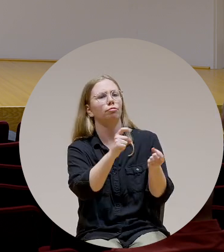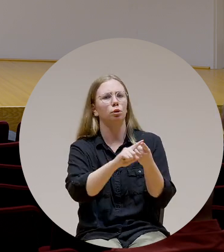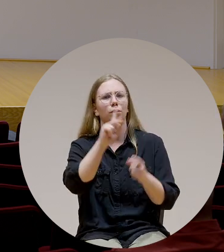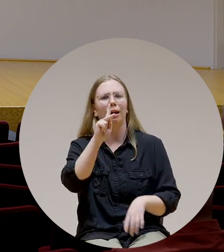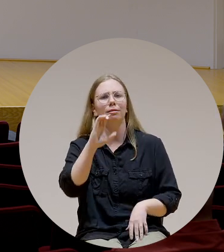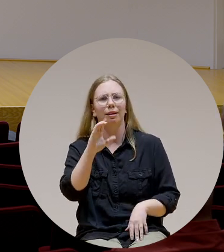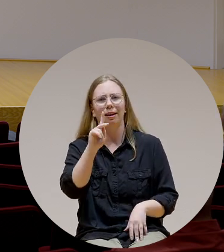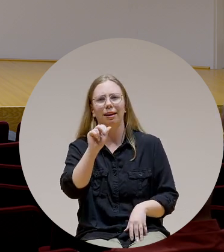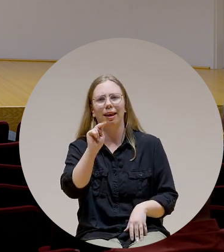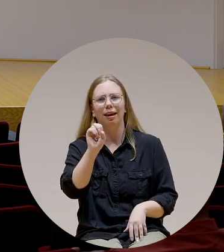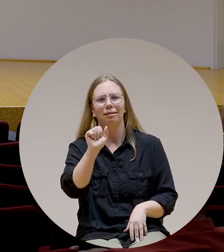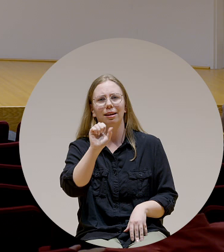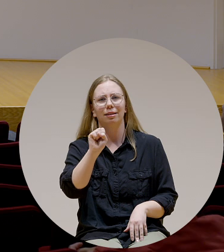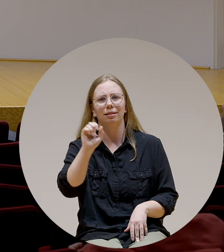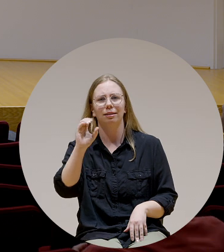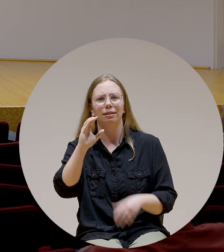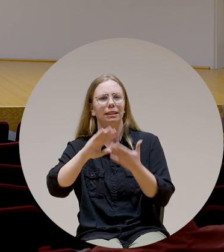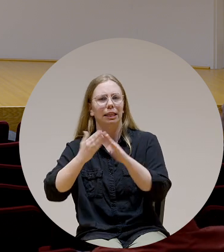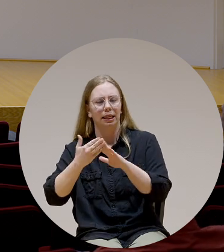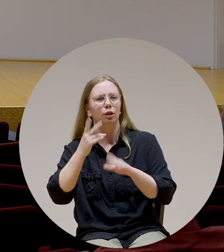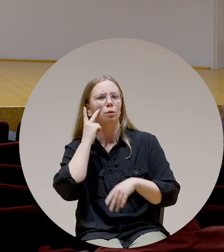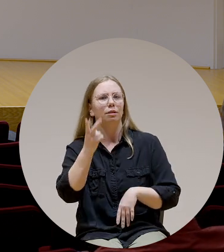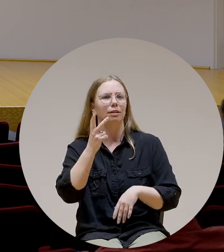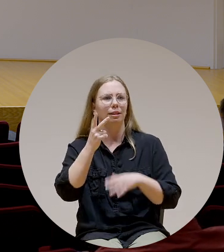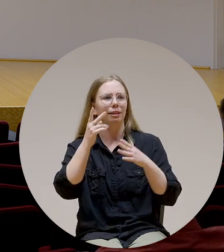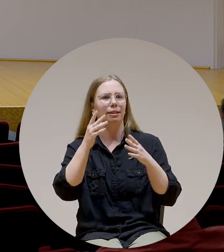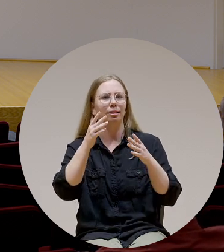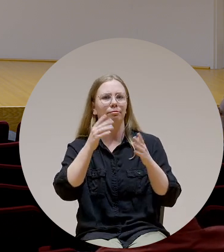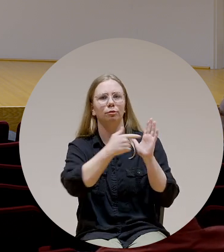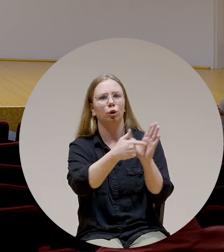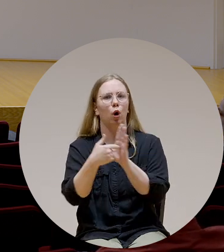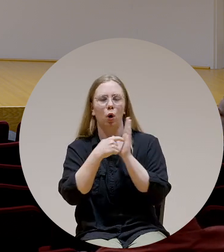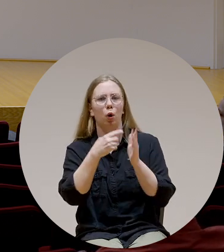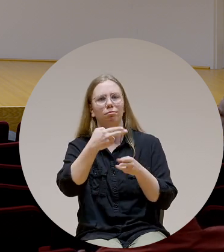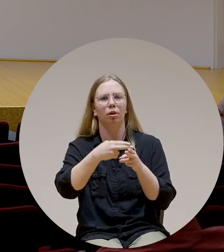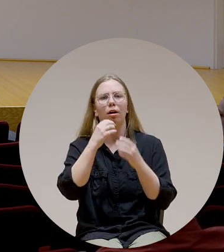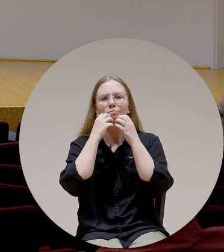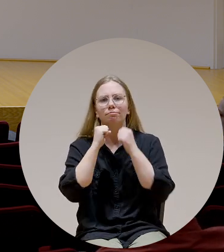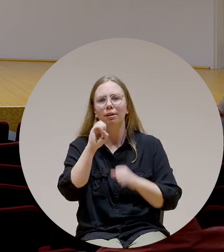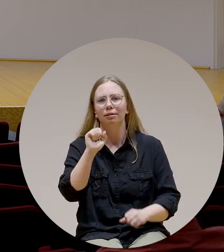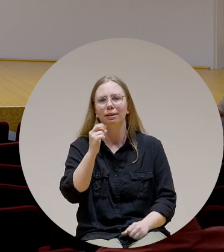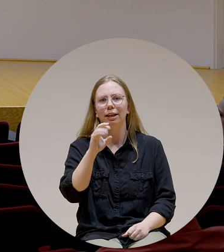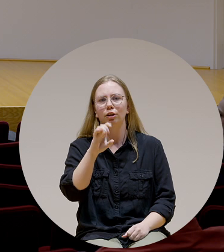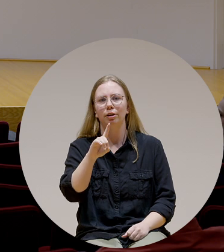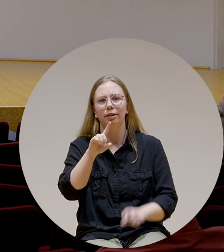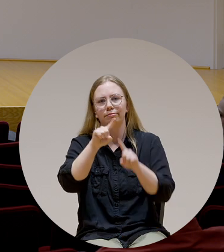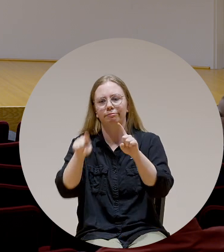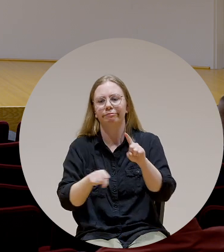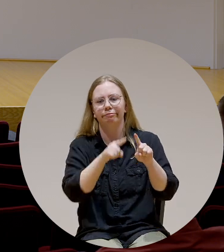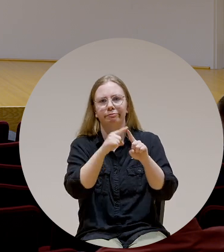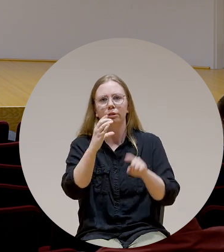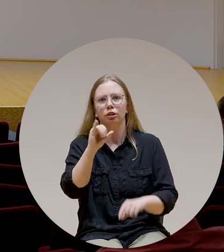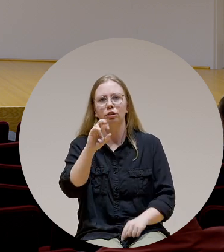Circle. In that show were large pieces, that comprised many of the collections, primarily